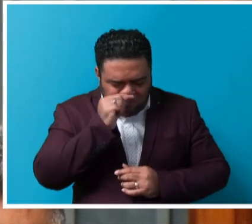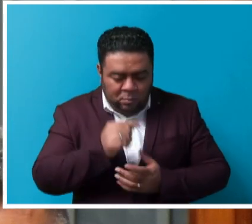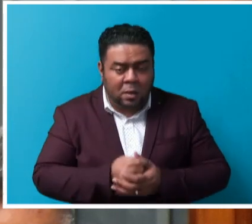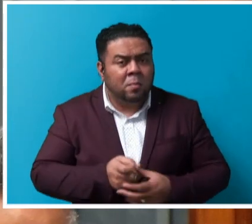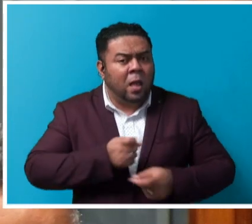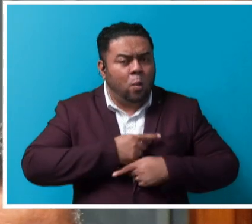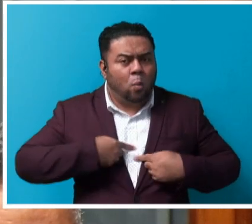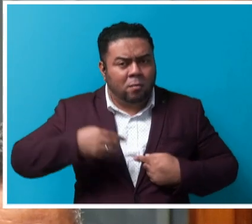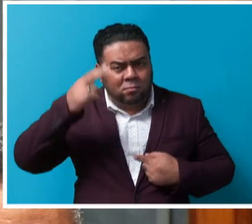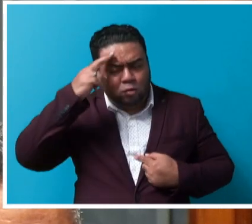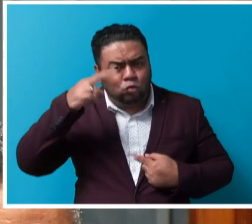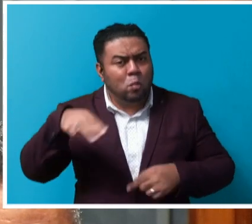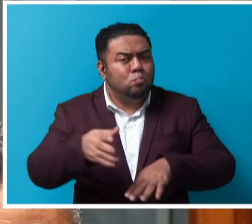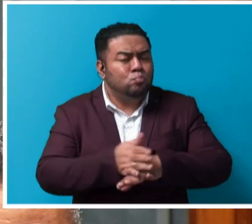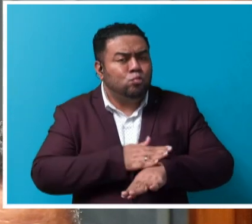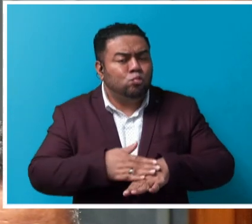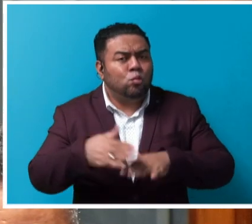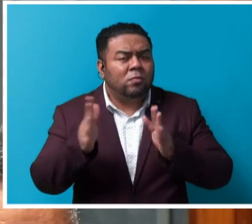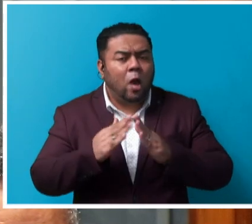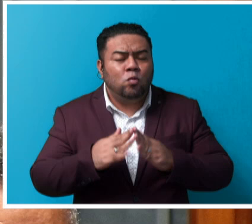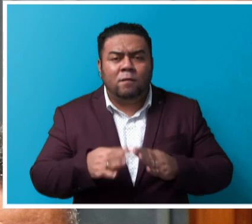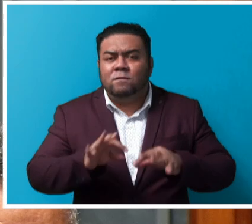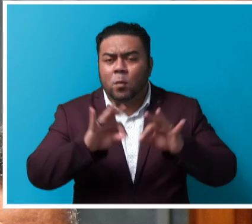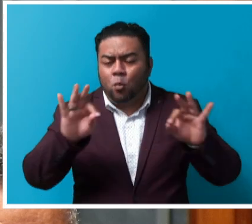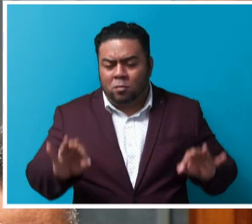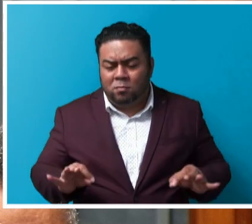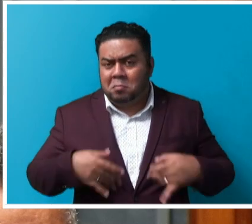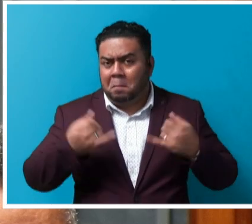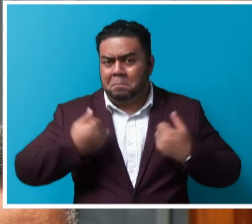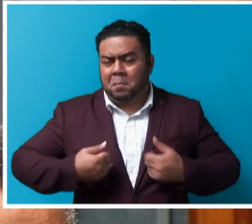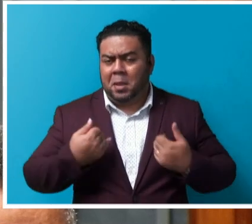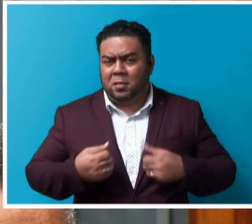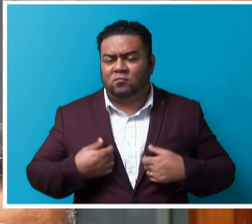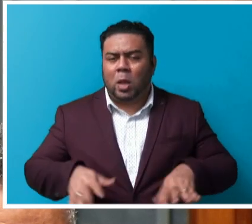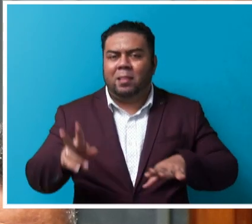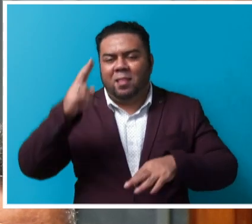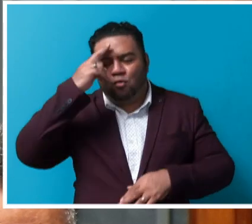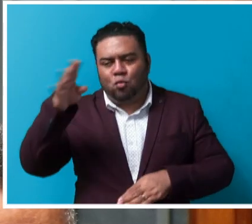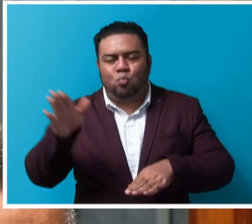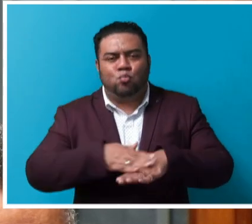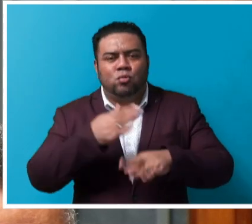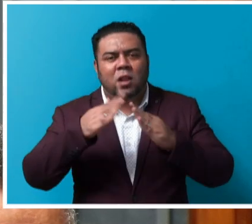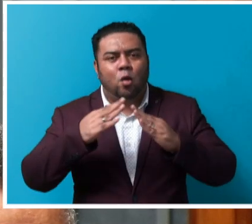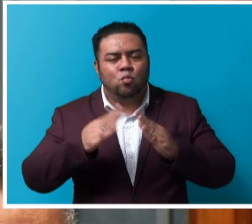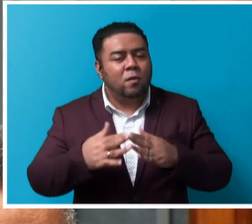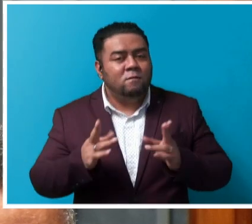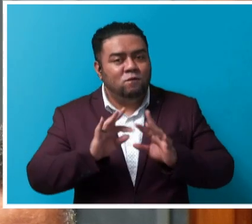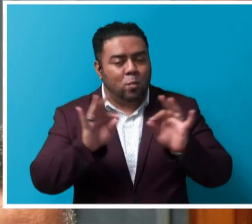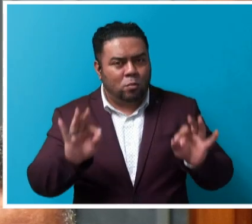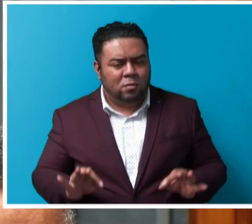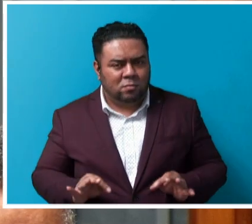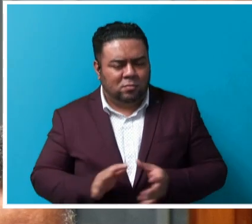National Blue Town Framework, Mr. Speaker, sir, the implementation of the National Blue Town Framework and the new